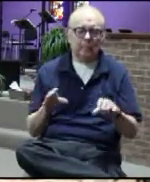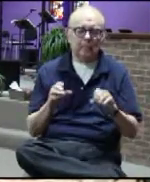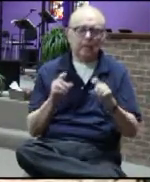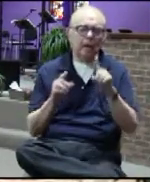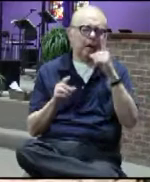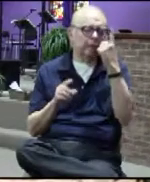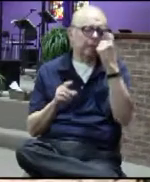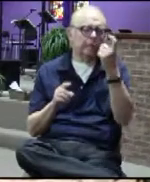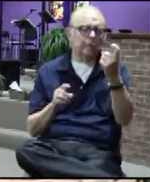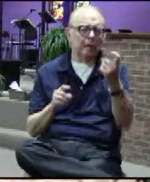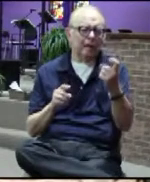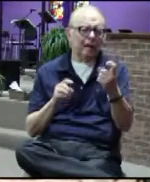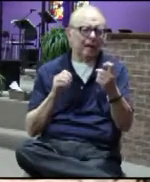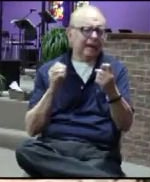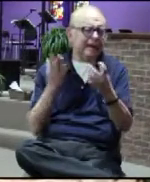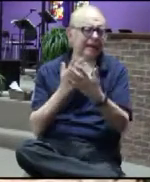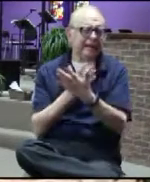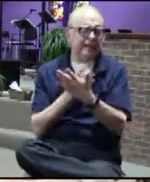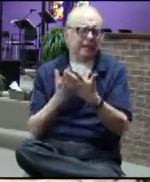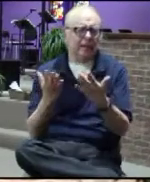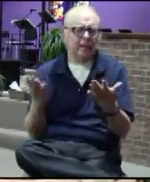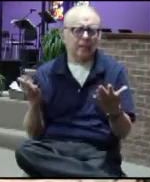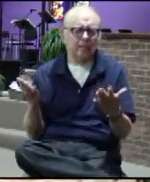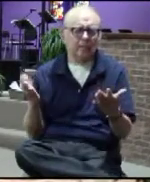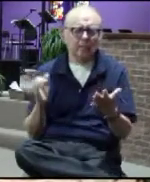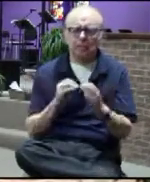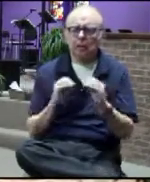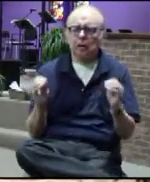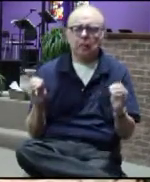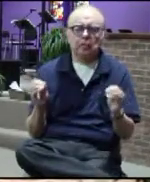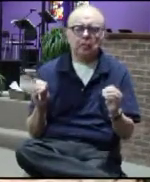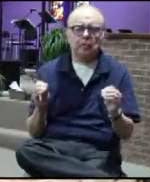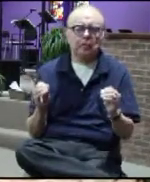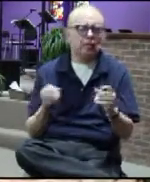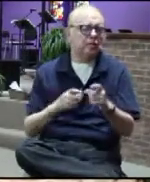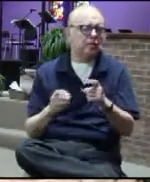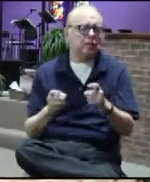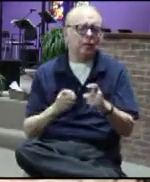anything. There's no stipulations.